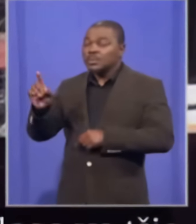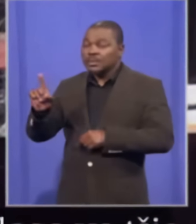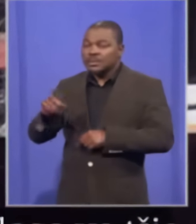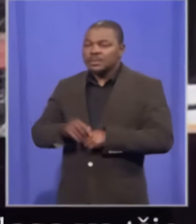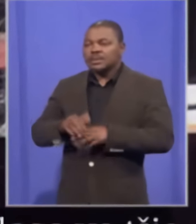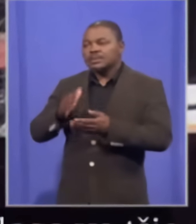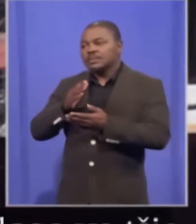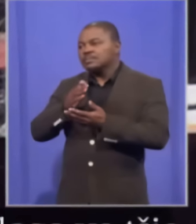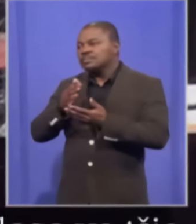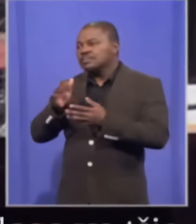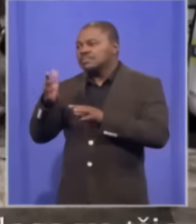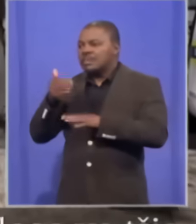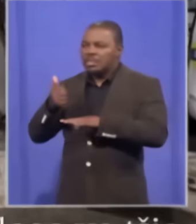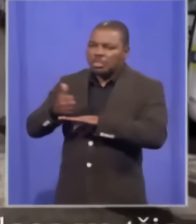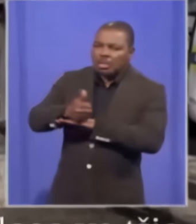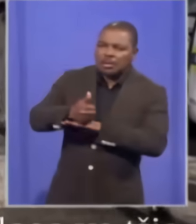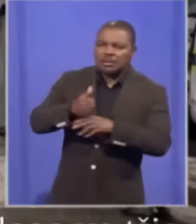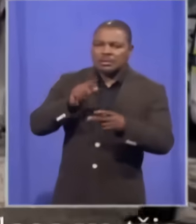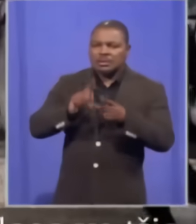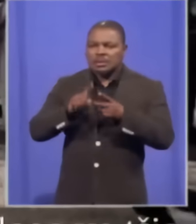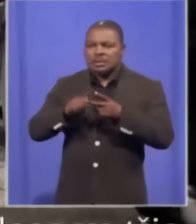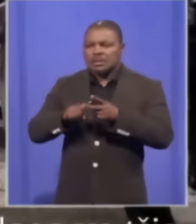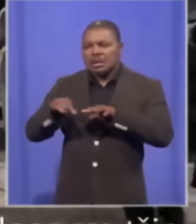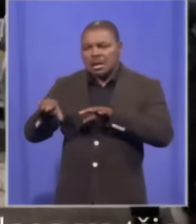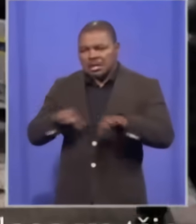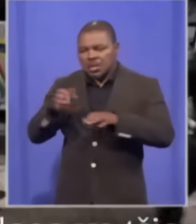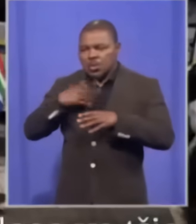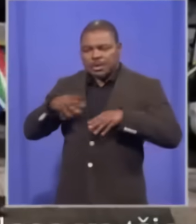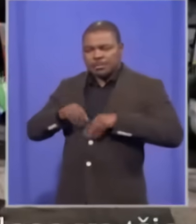those forms of threats and actions.